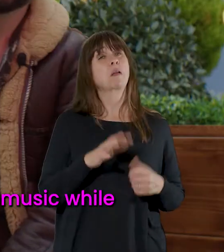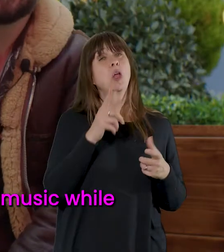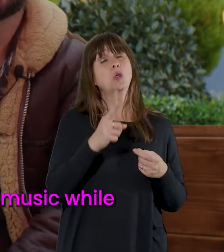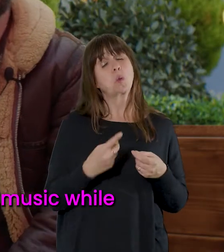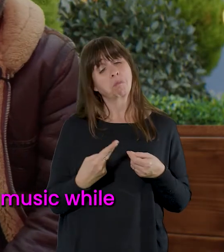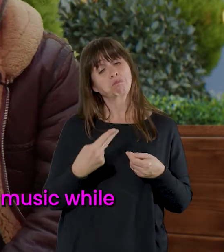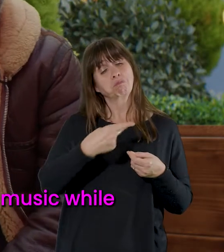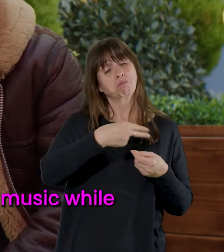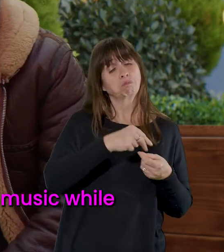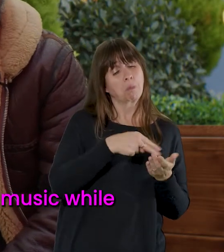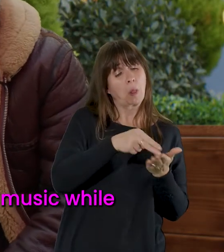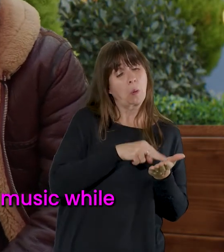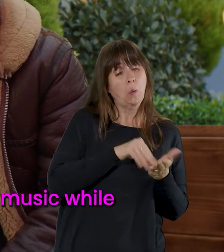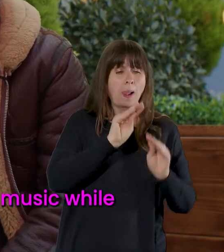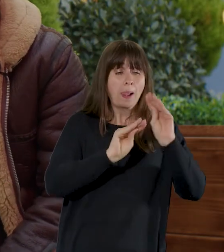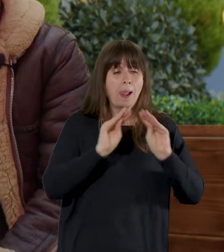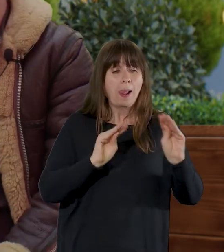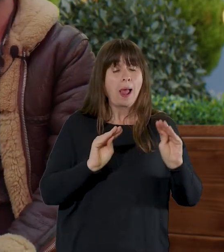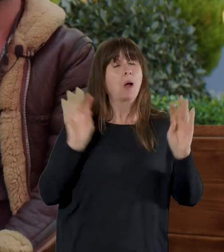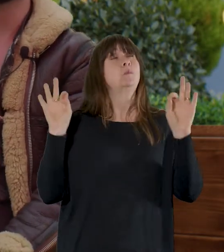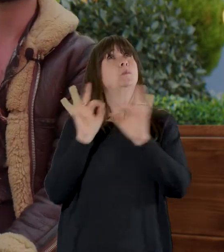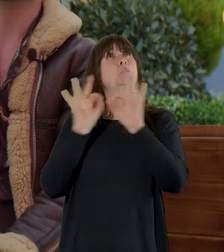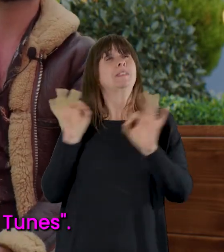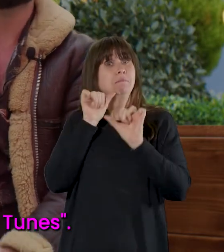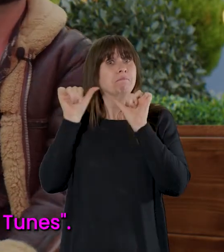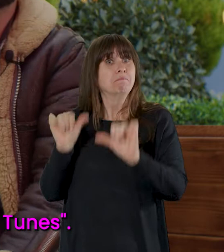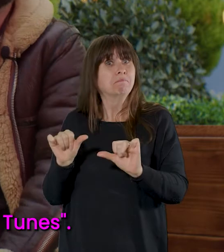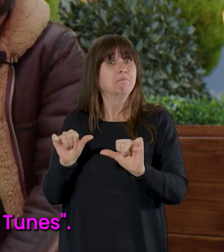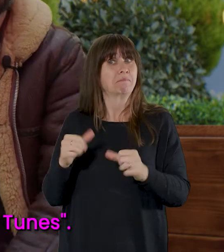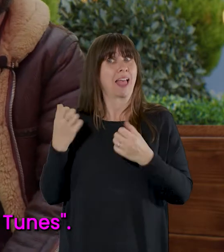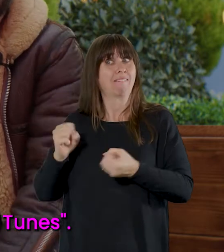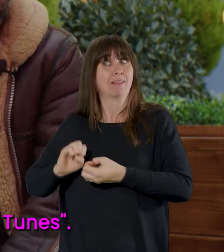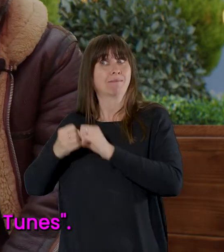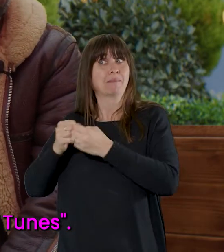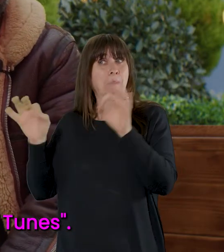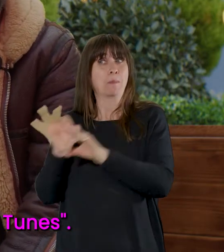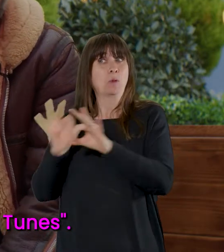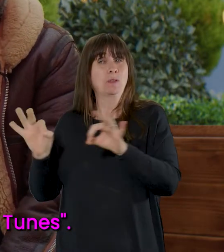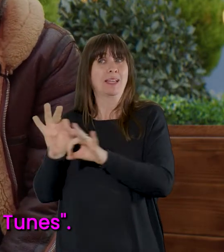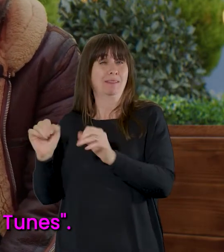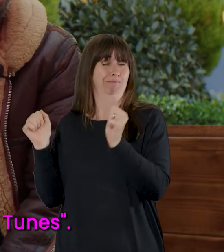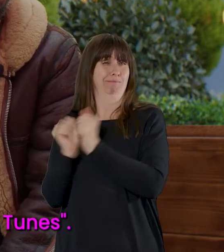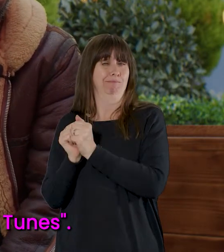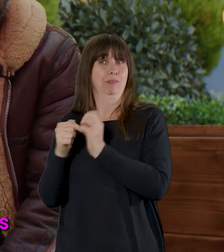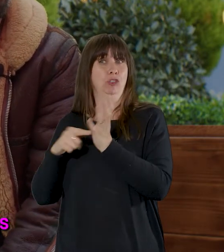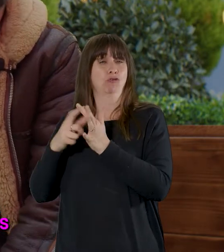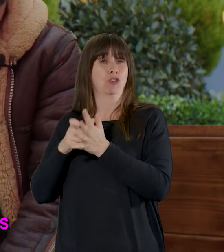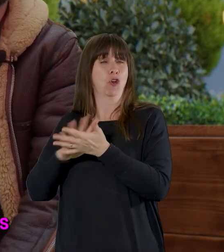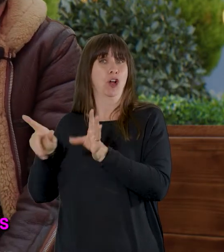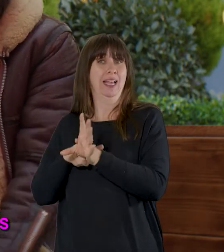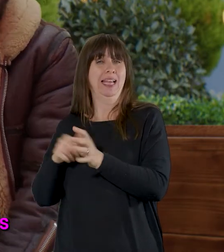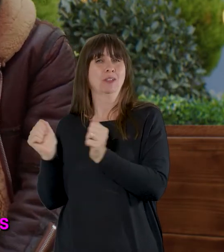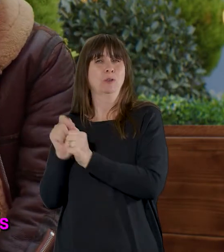If you like to listen to some music while you work, why not follow the link below to our specially curated playlist, Treorchy Tunes. It's